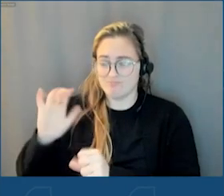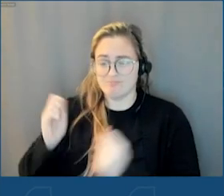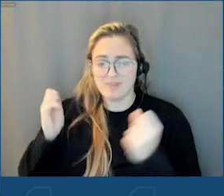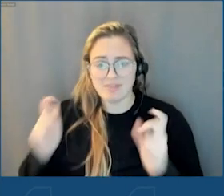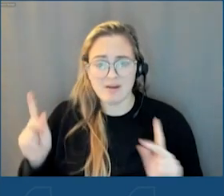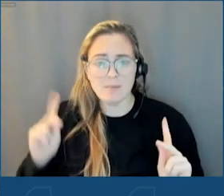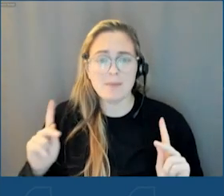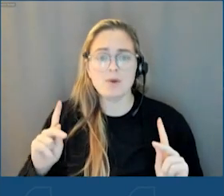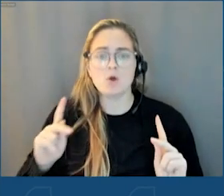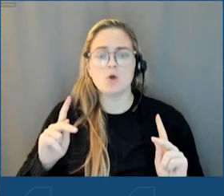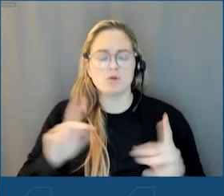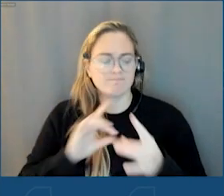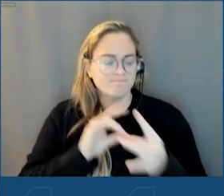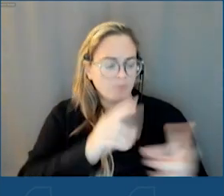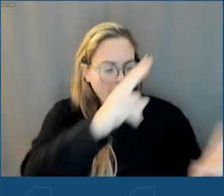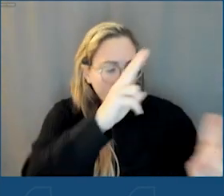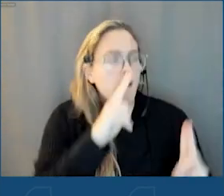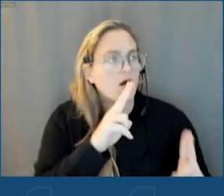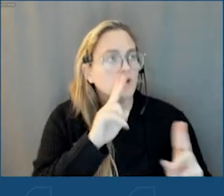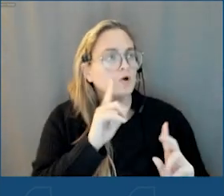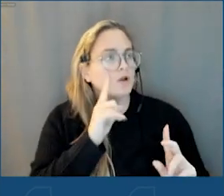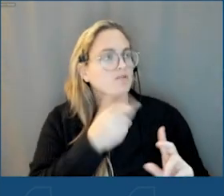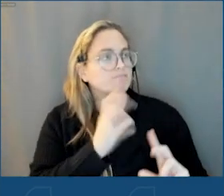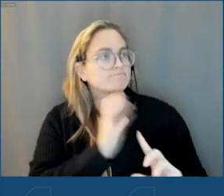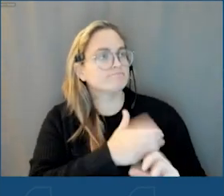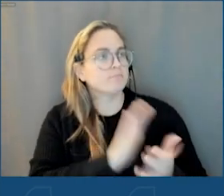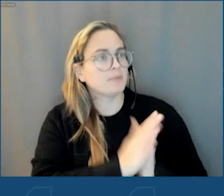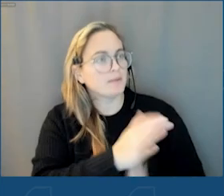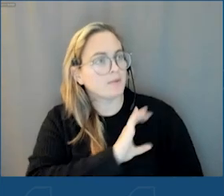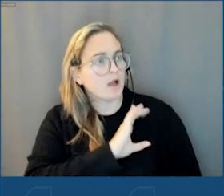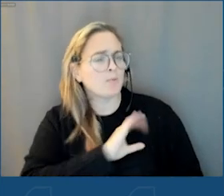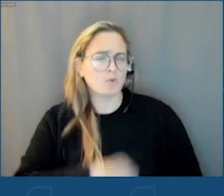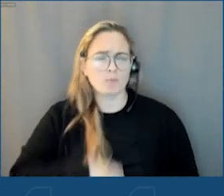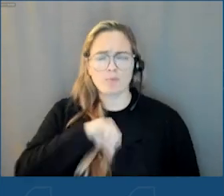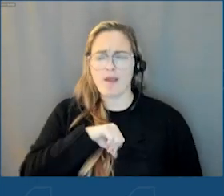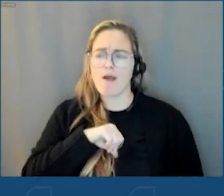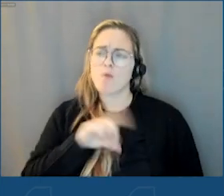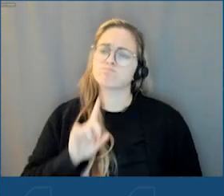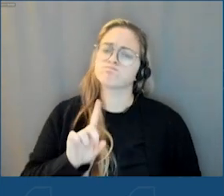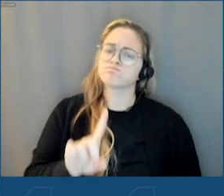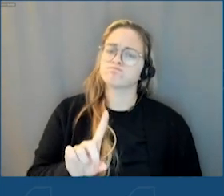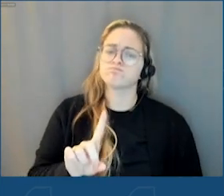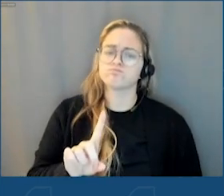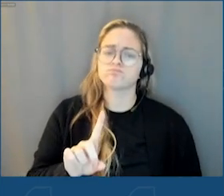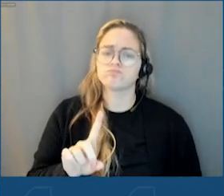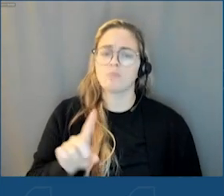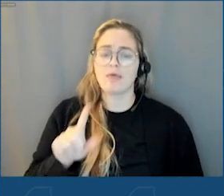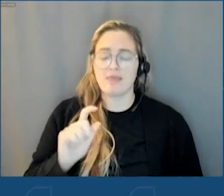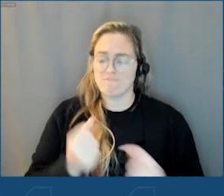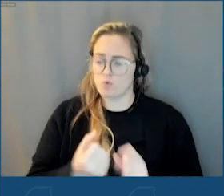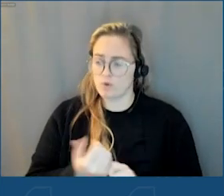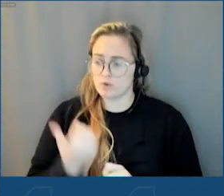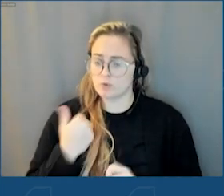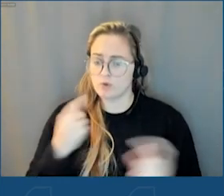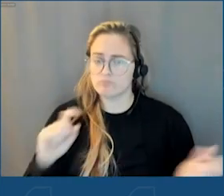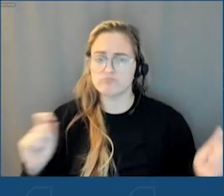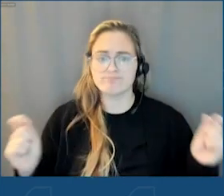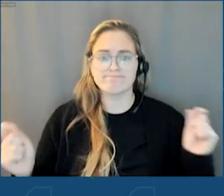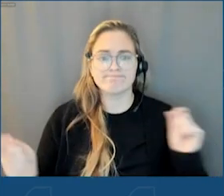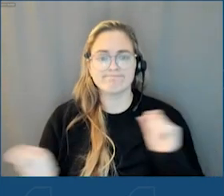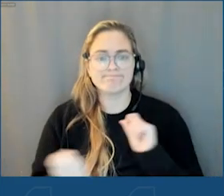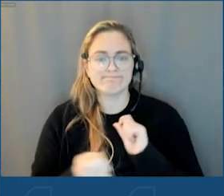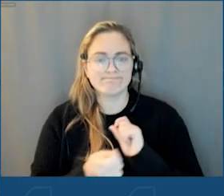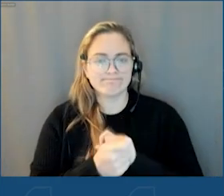honor associated with this and you felt proud walking down the street, and something changed a few years ago where people felt